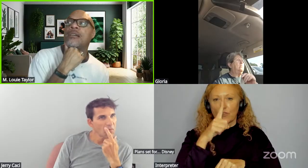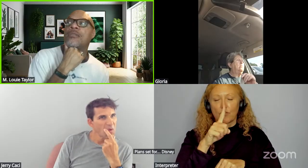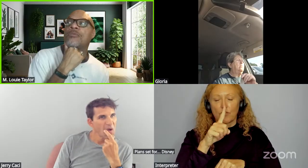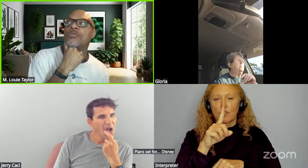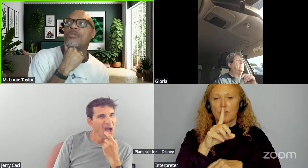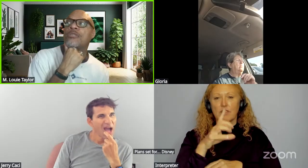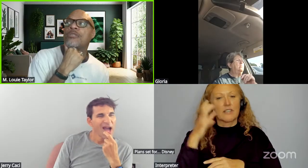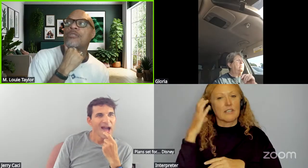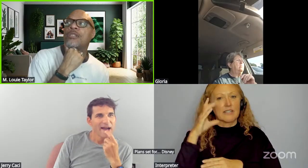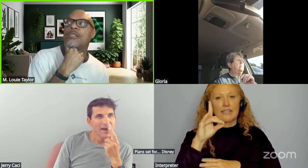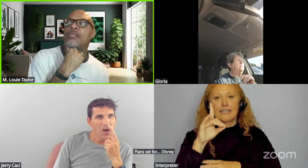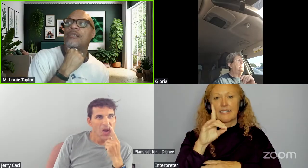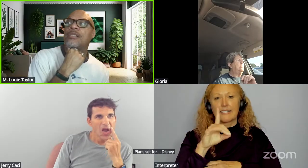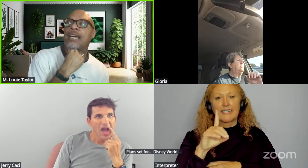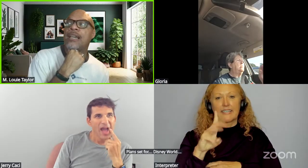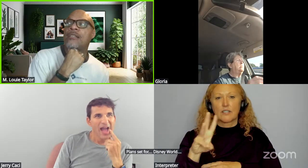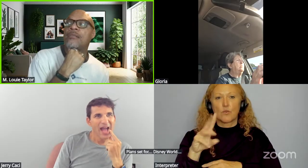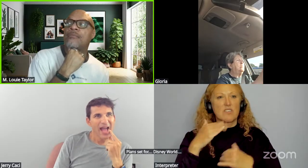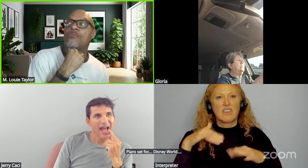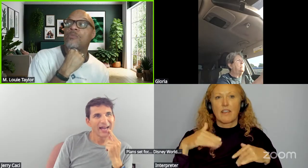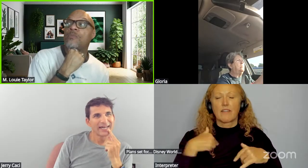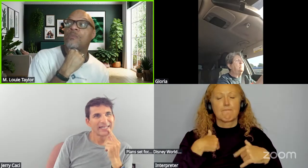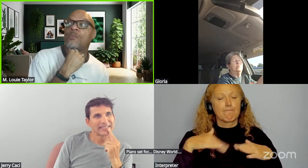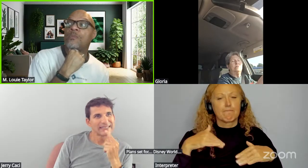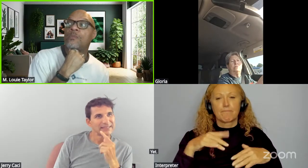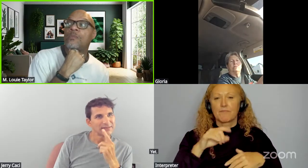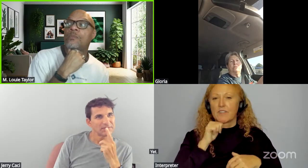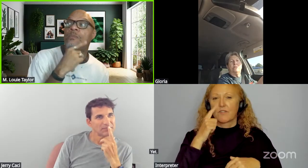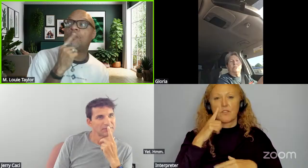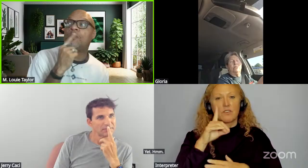Disney World yet.